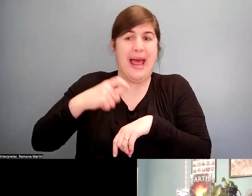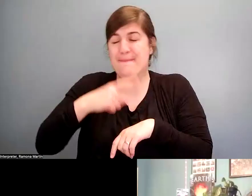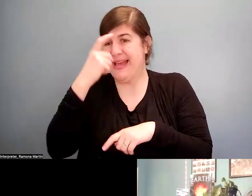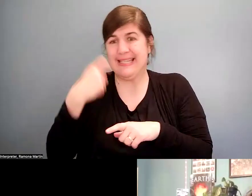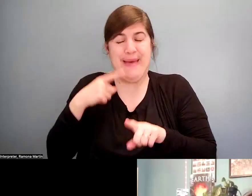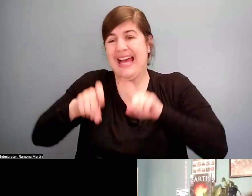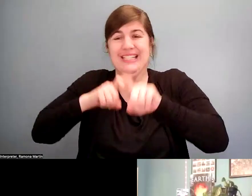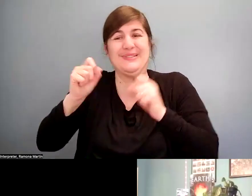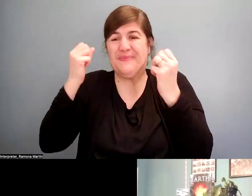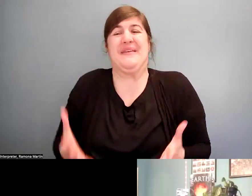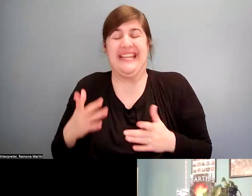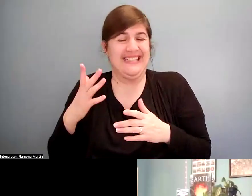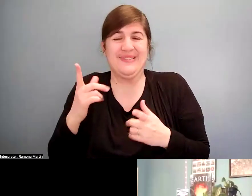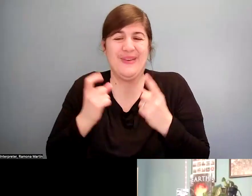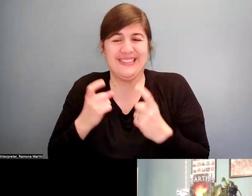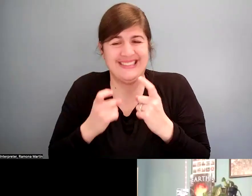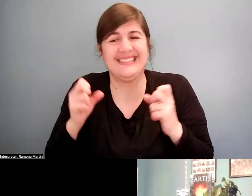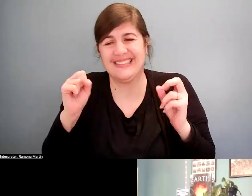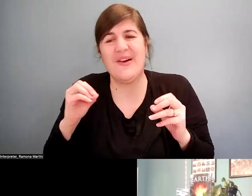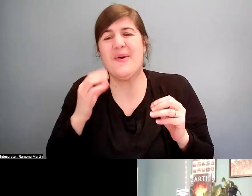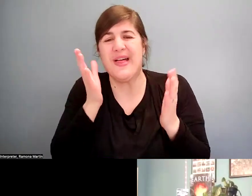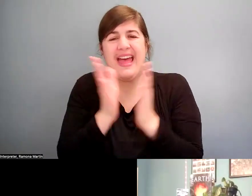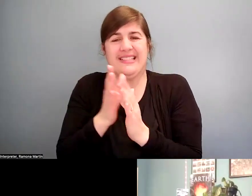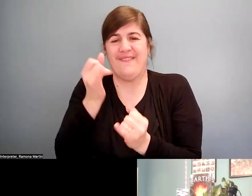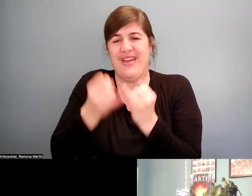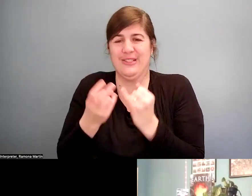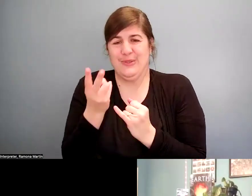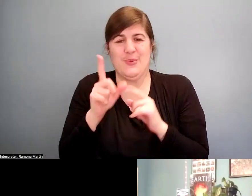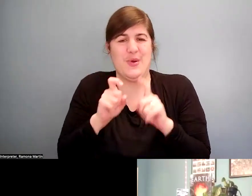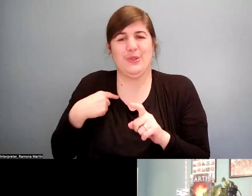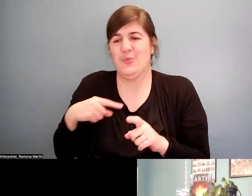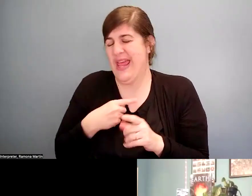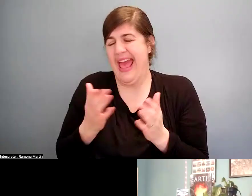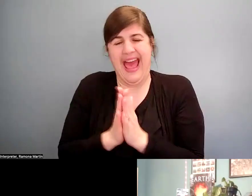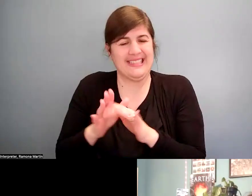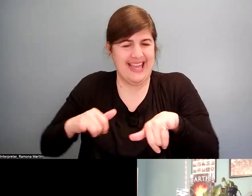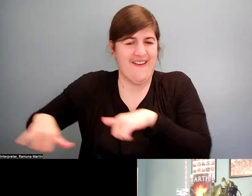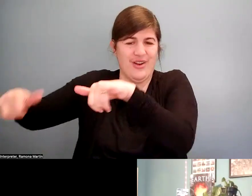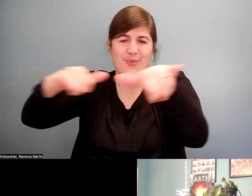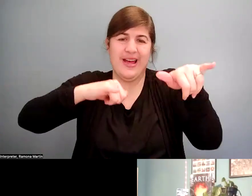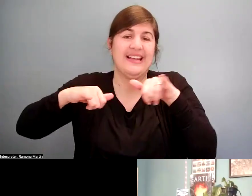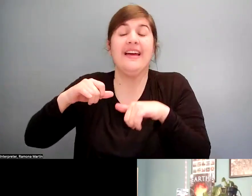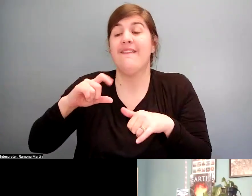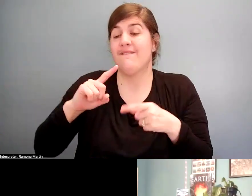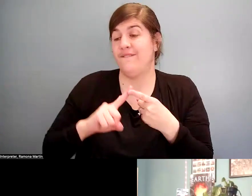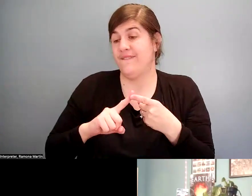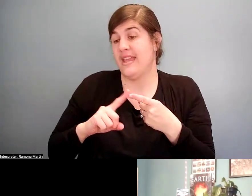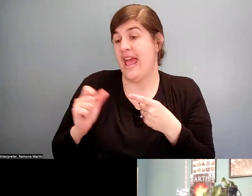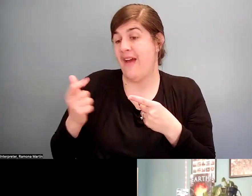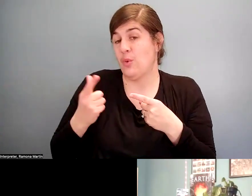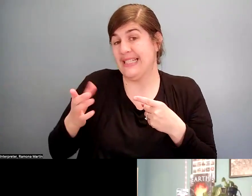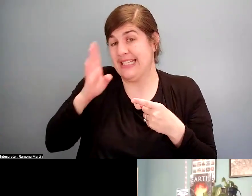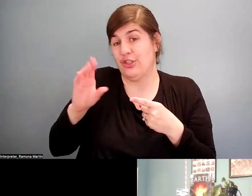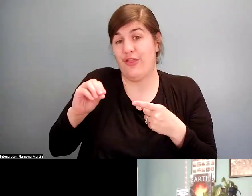volcanoes. good. Whoops. So I'm going to ask you the final two questions that we ask everybody. The first Okay. is if you had everyone's attention in the